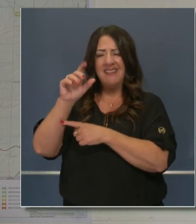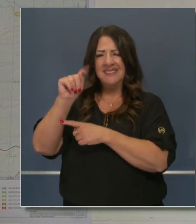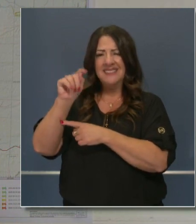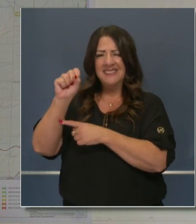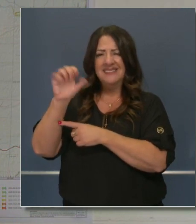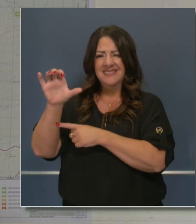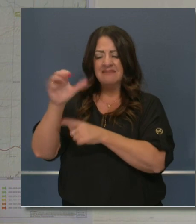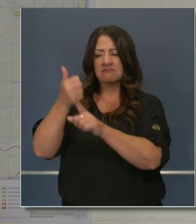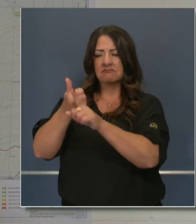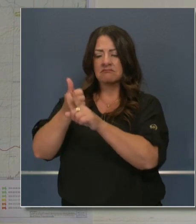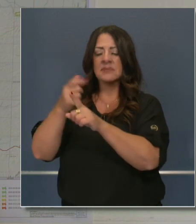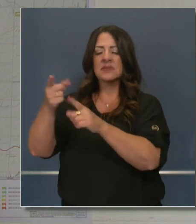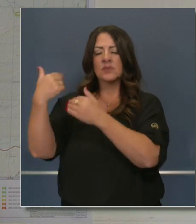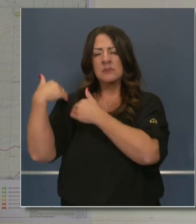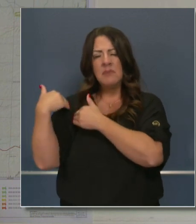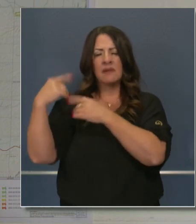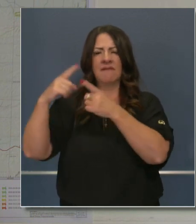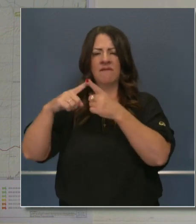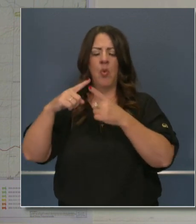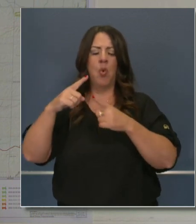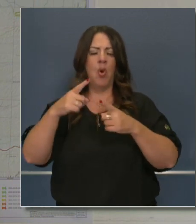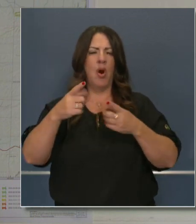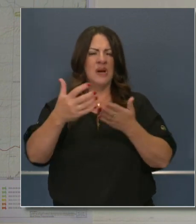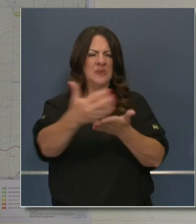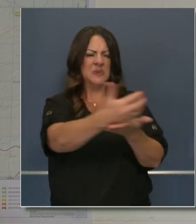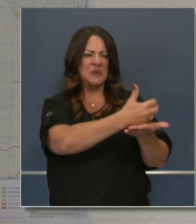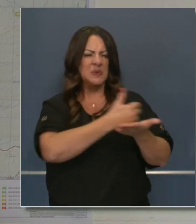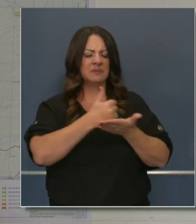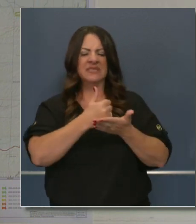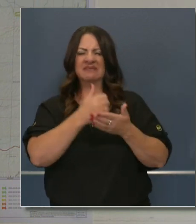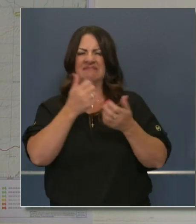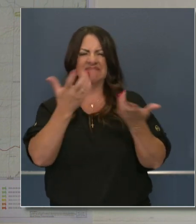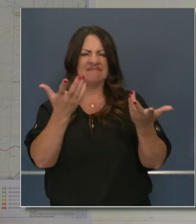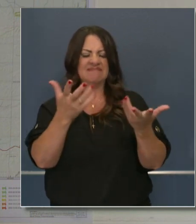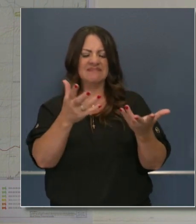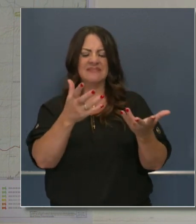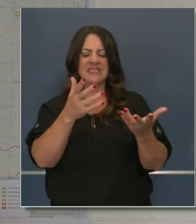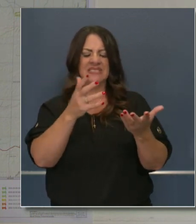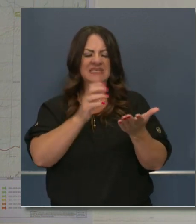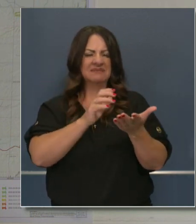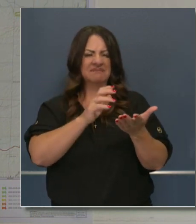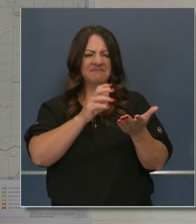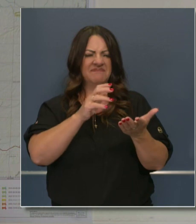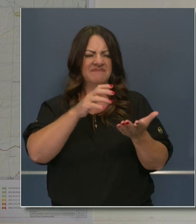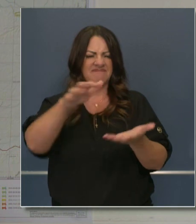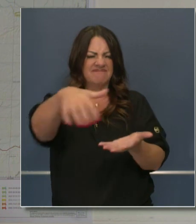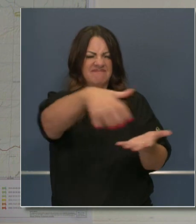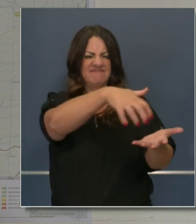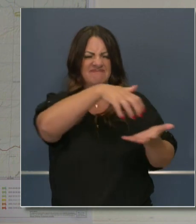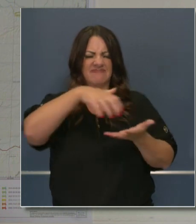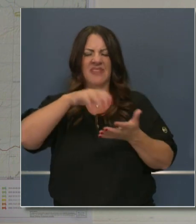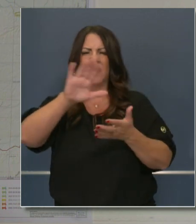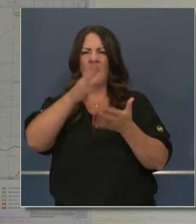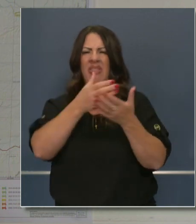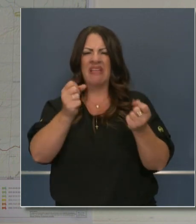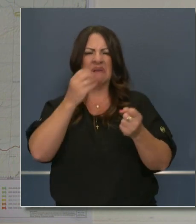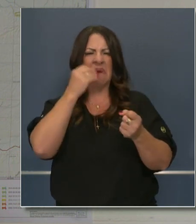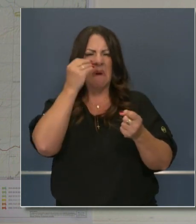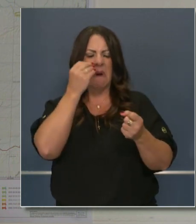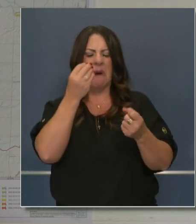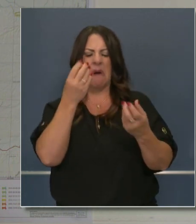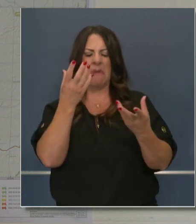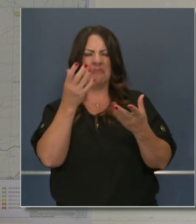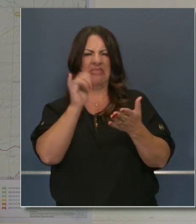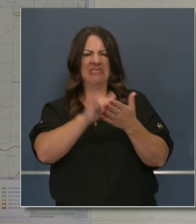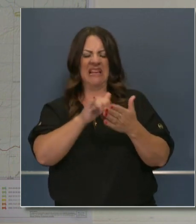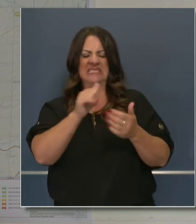and household hazardous waste removal. That is paints and propanes and other kinds of hazardous materials that may exist within